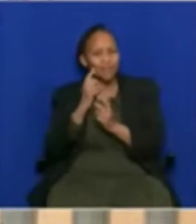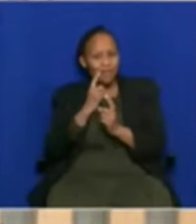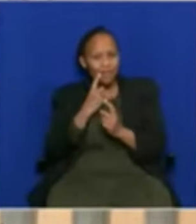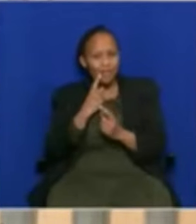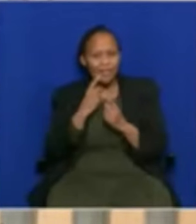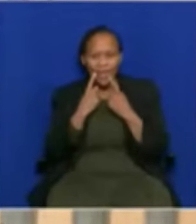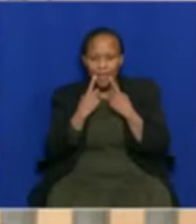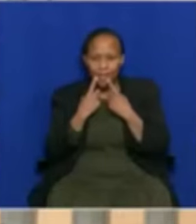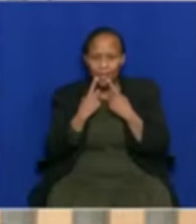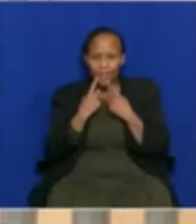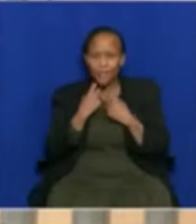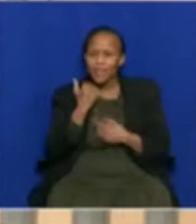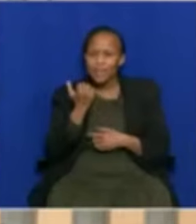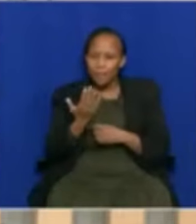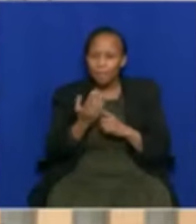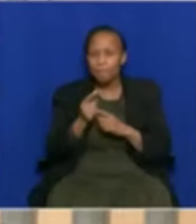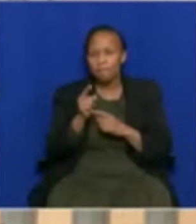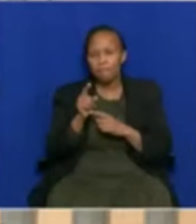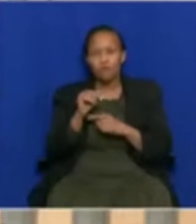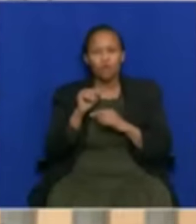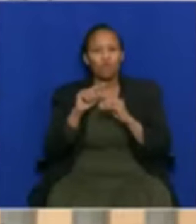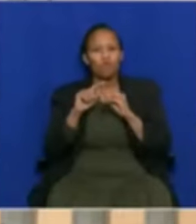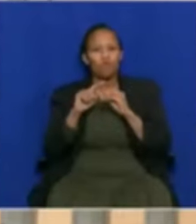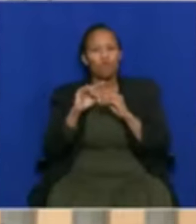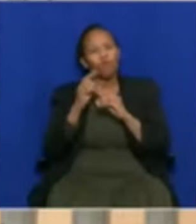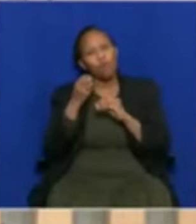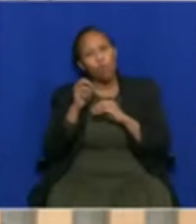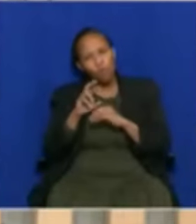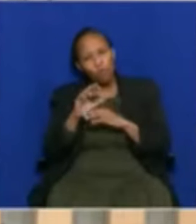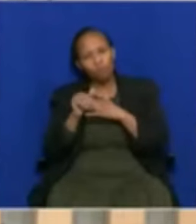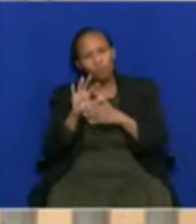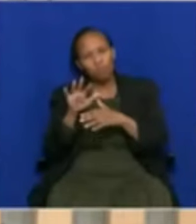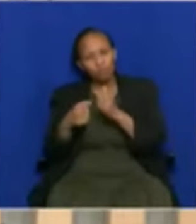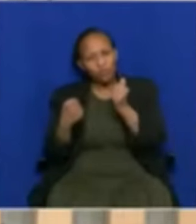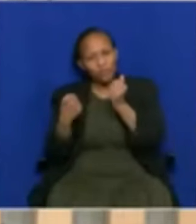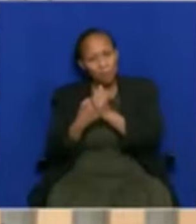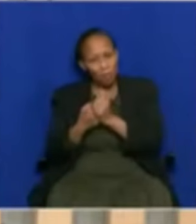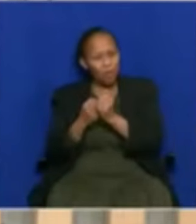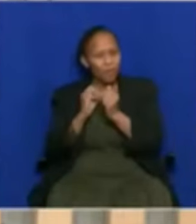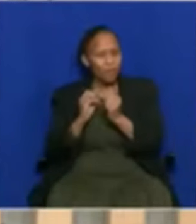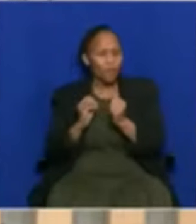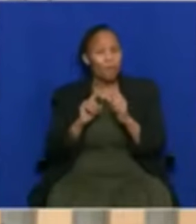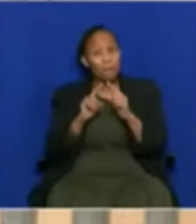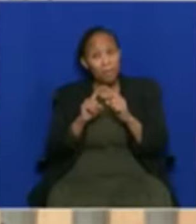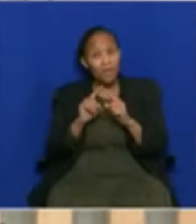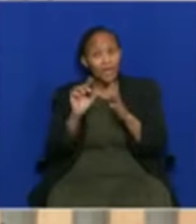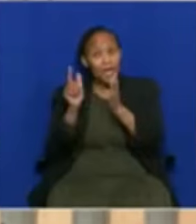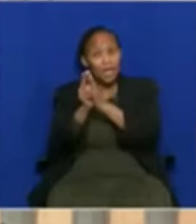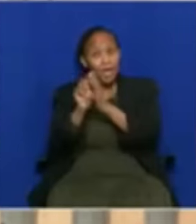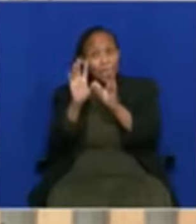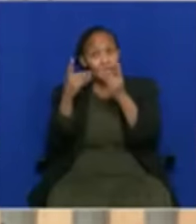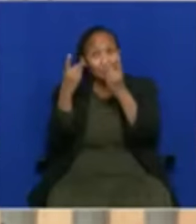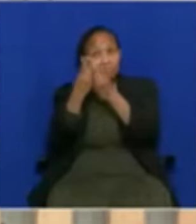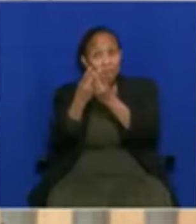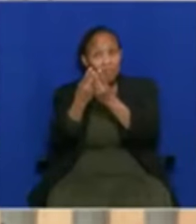of leads in support thereof. That's the conclusion of the legal department. You see that? Correct. At